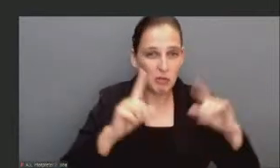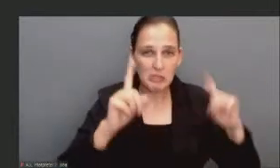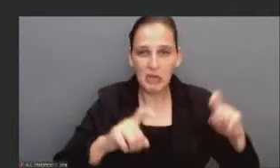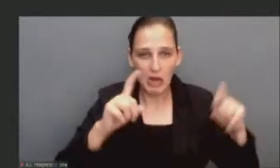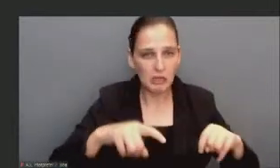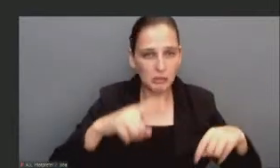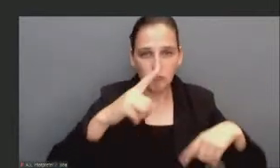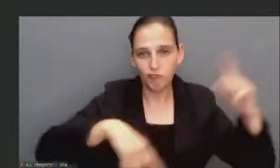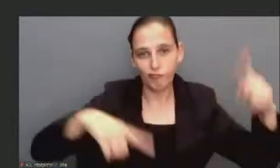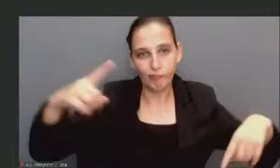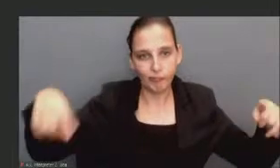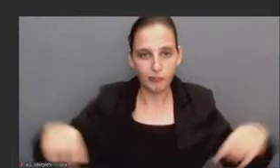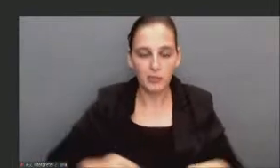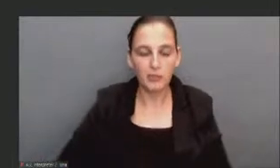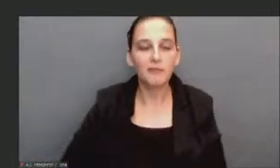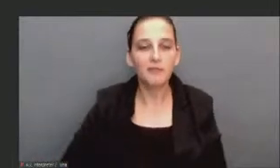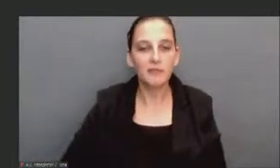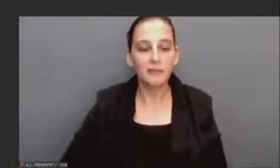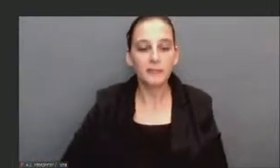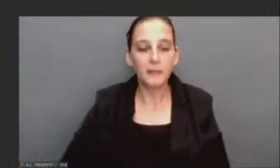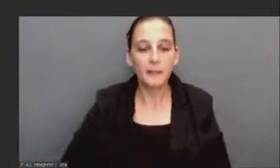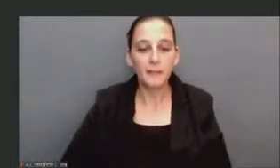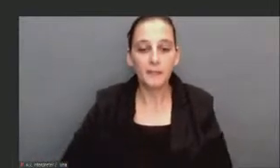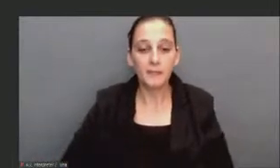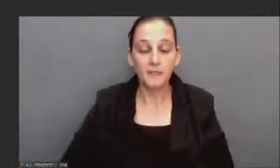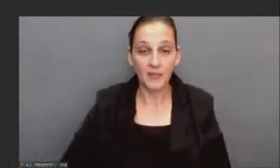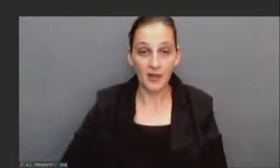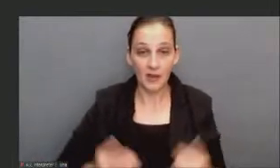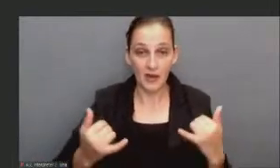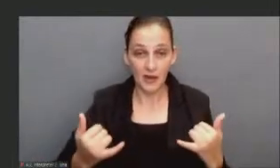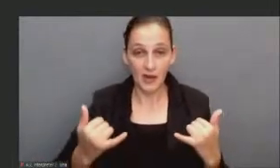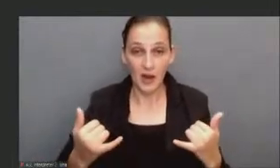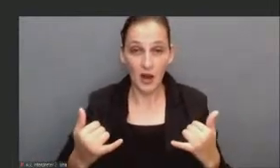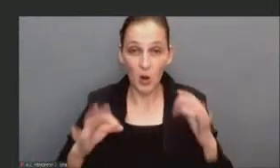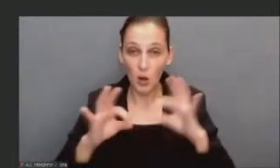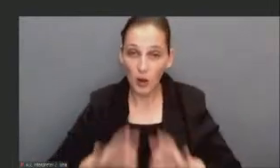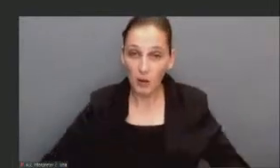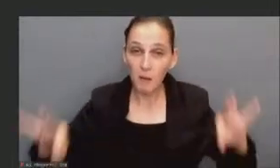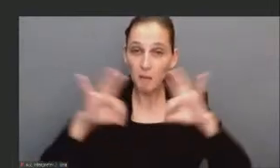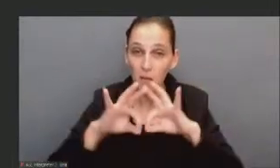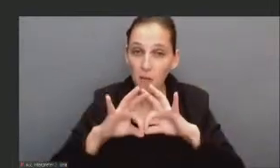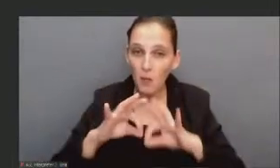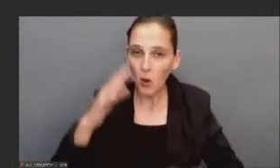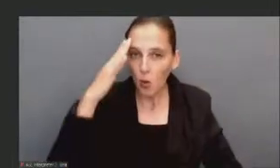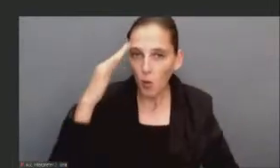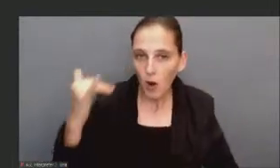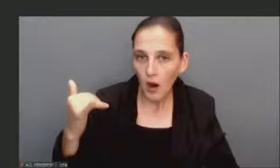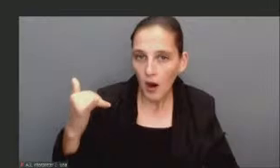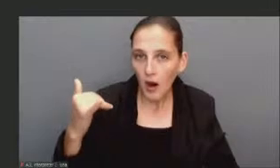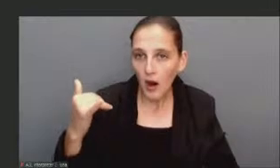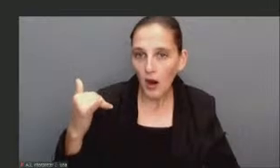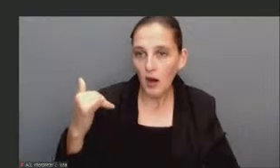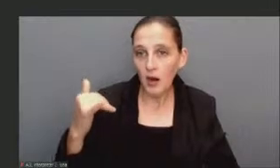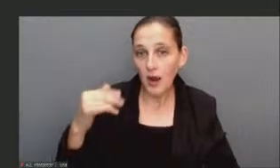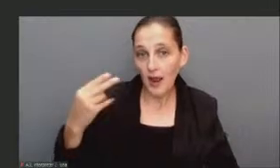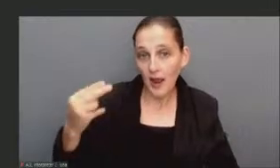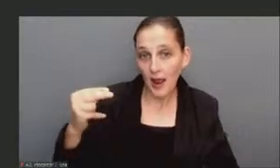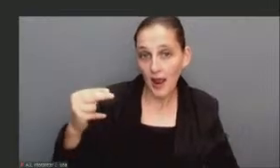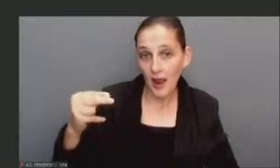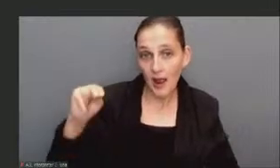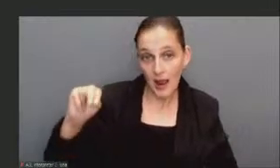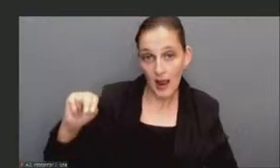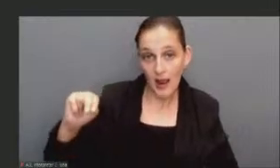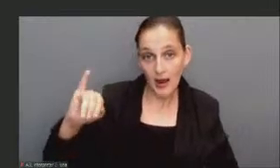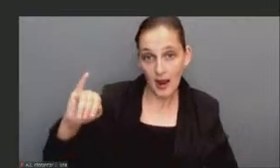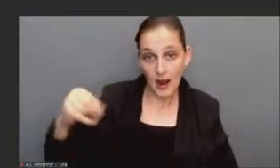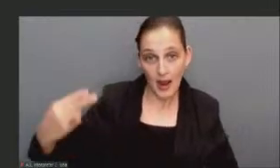Another reason that is incredibly important now is that the research studies at NIH and other